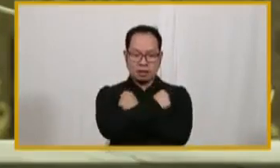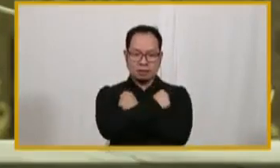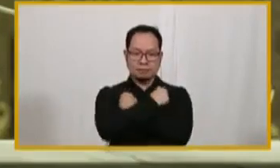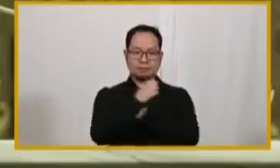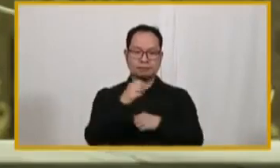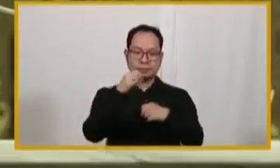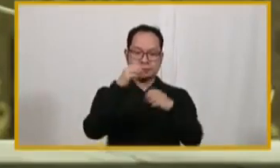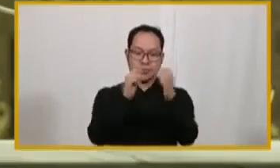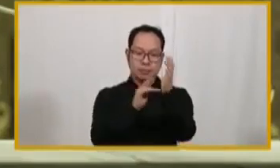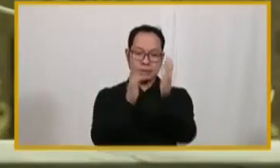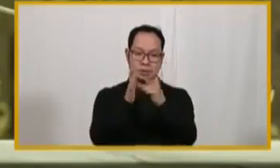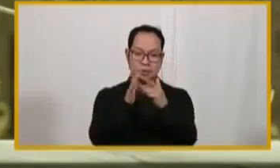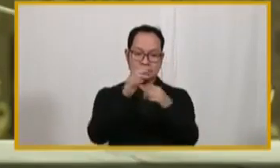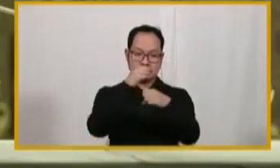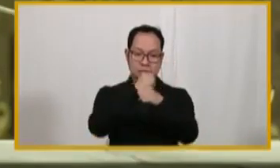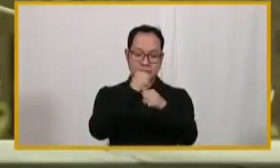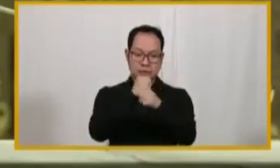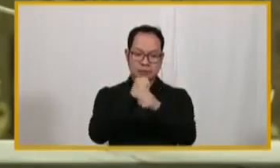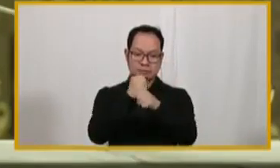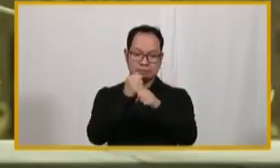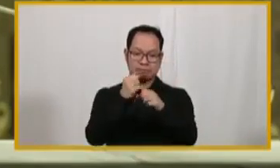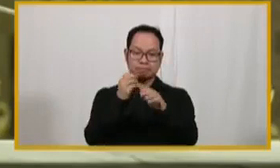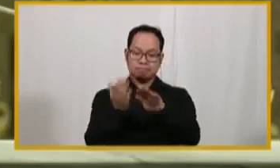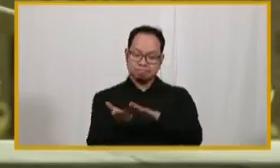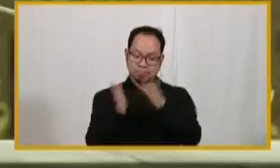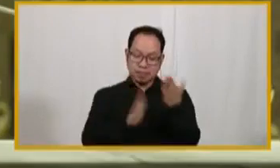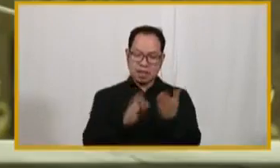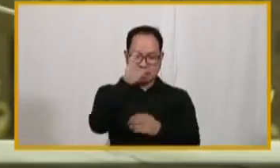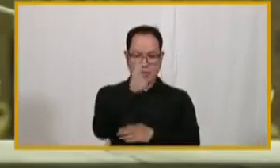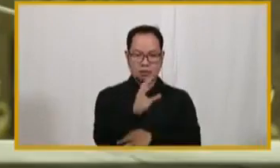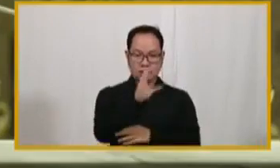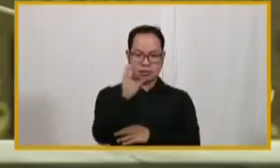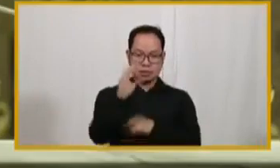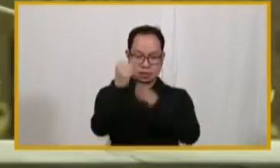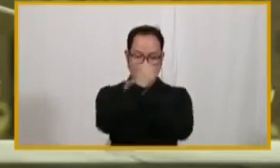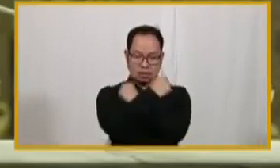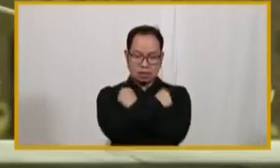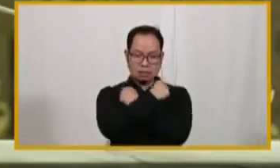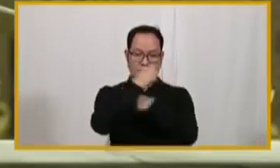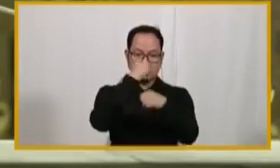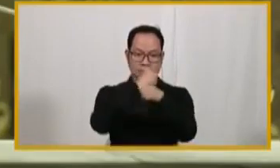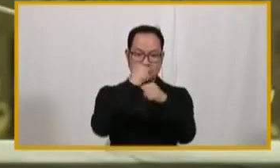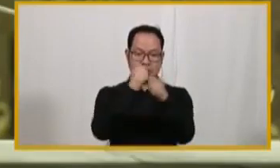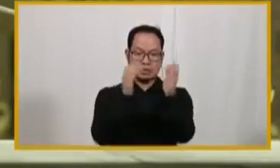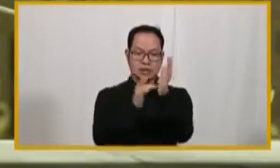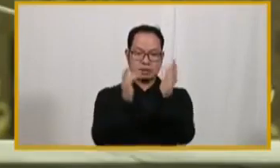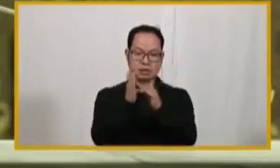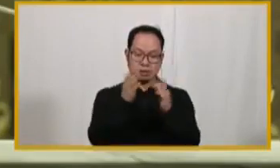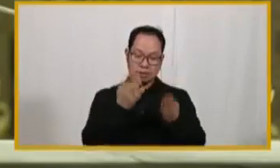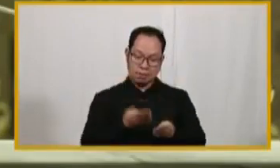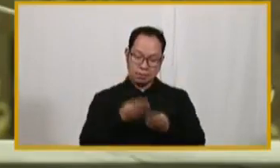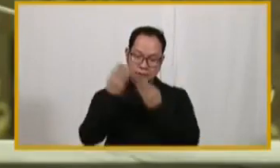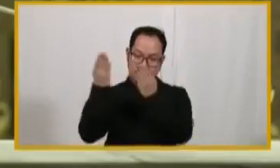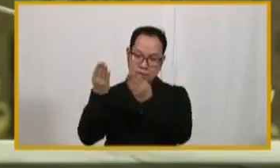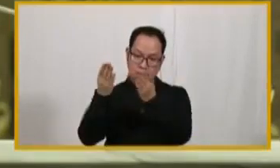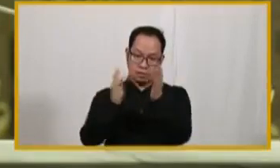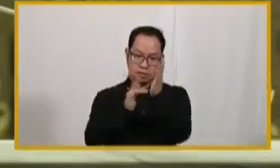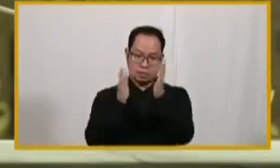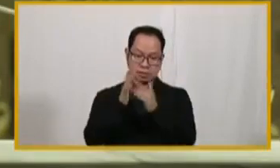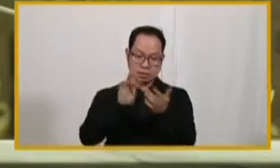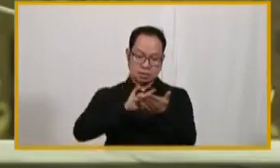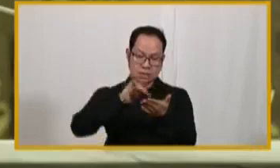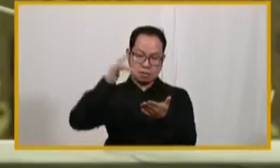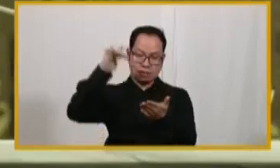that made him die on the cross, and a love that brought him to the